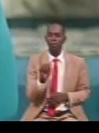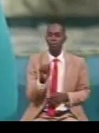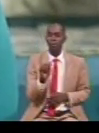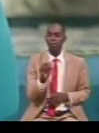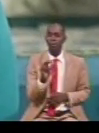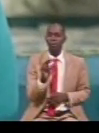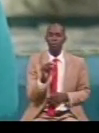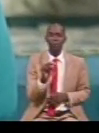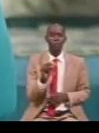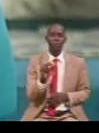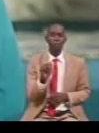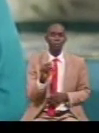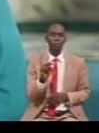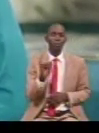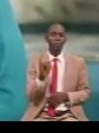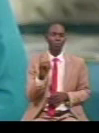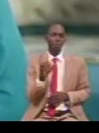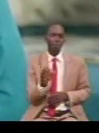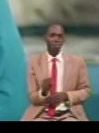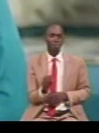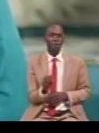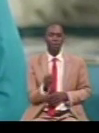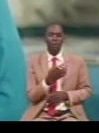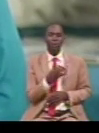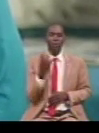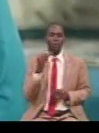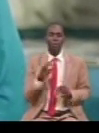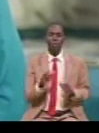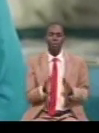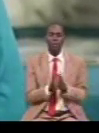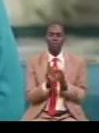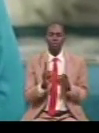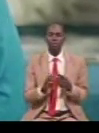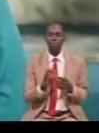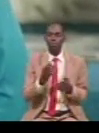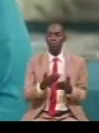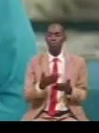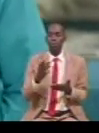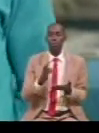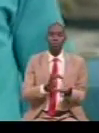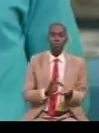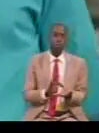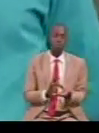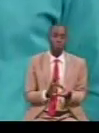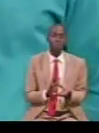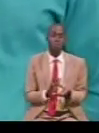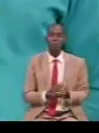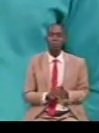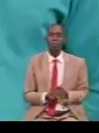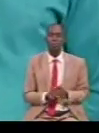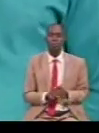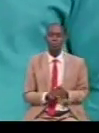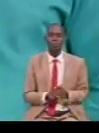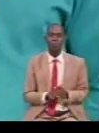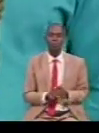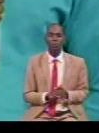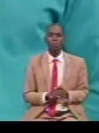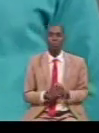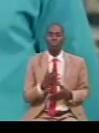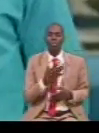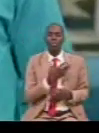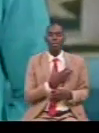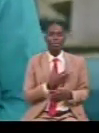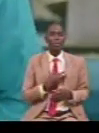Then from that, the doctors prescribed some medicines and told me to say the only solution is an operation. I should go back